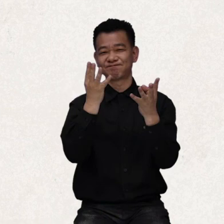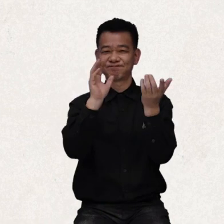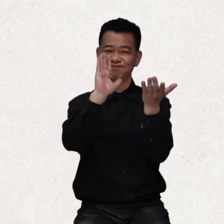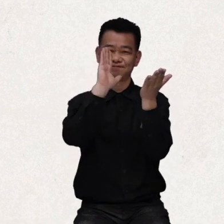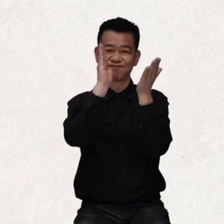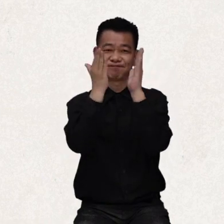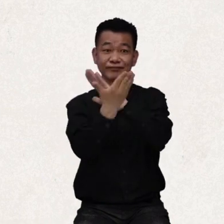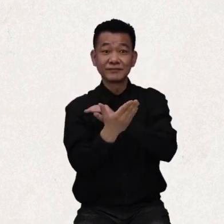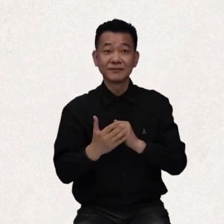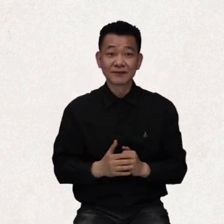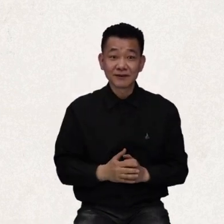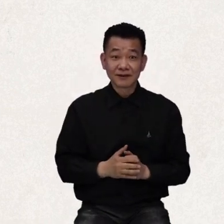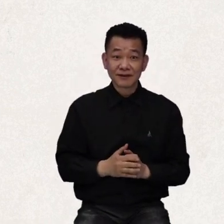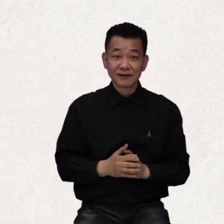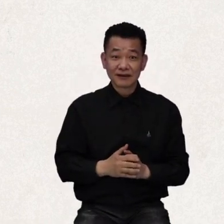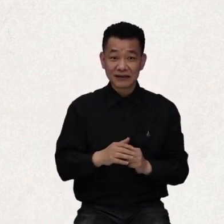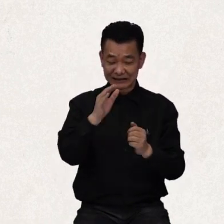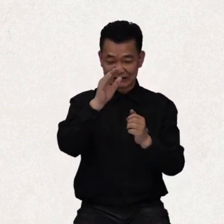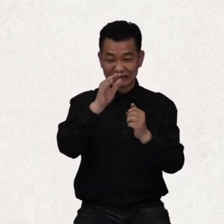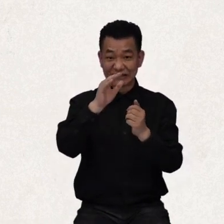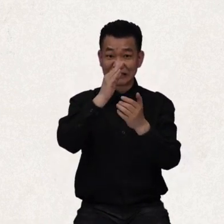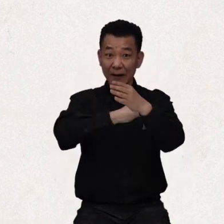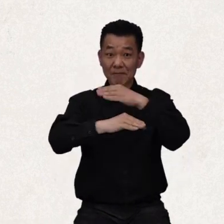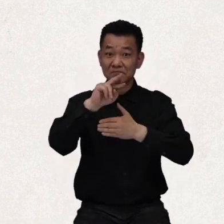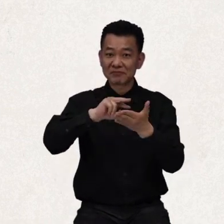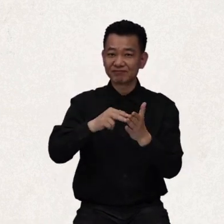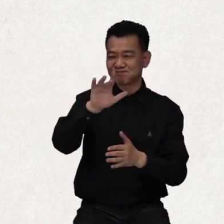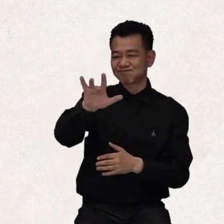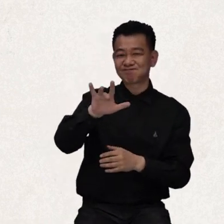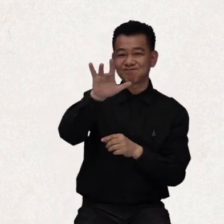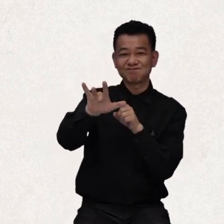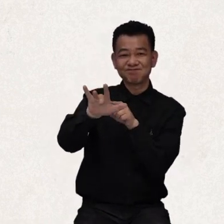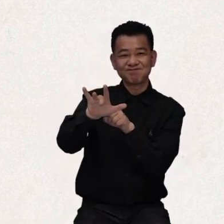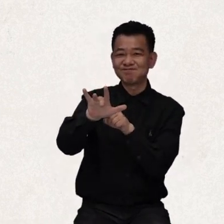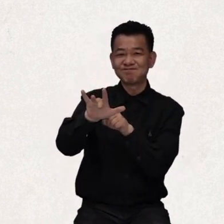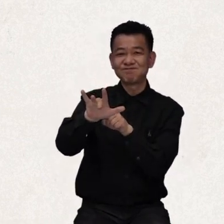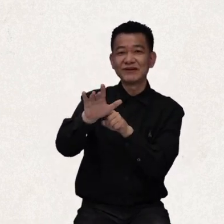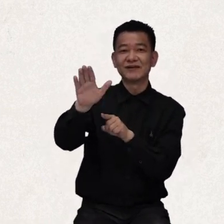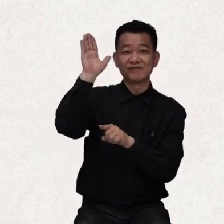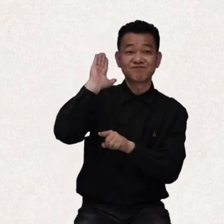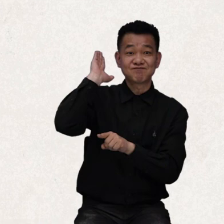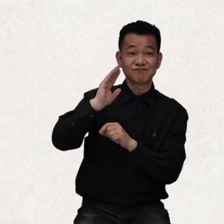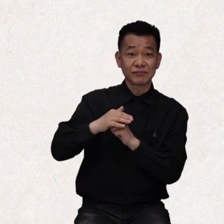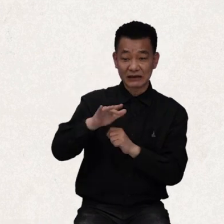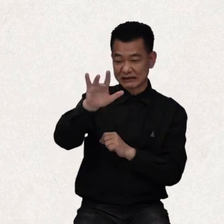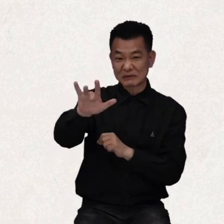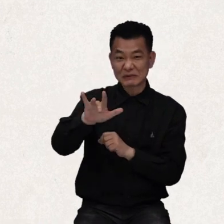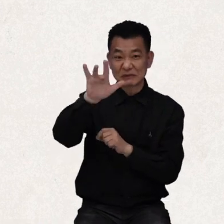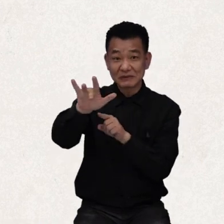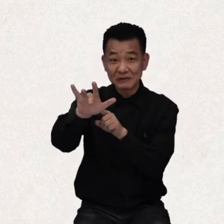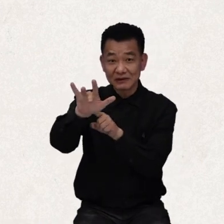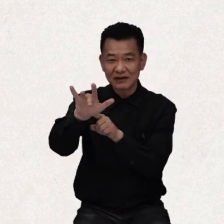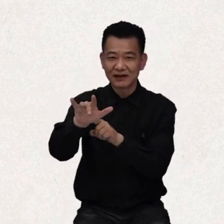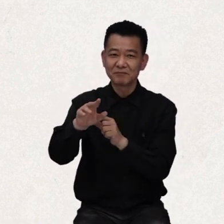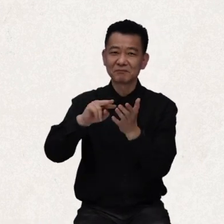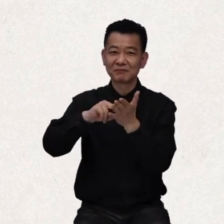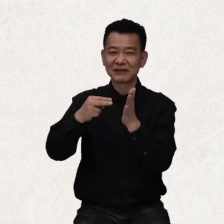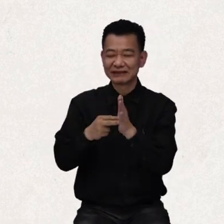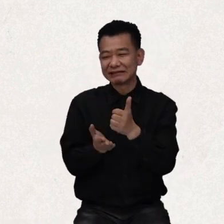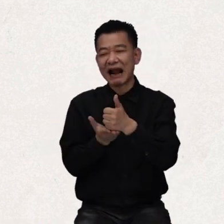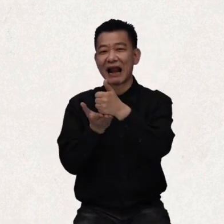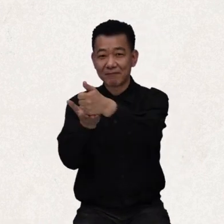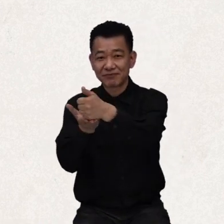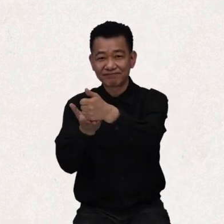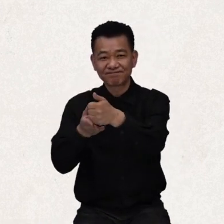time. In the past, disabilities was regarded as an object of charity. Charity means helping out others out